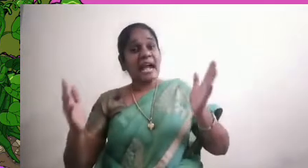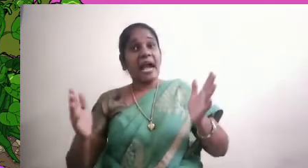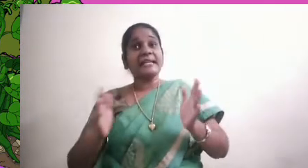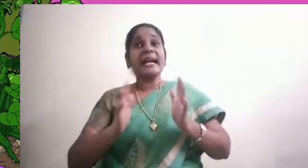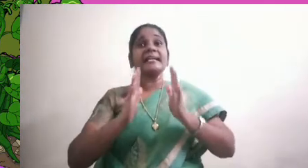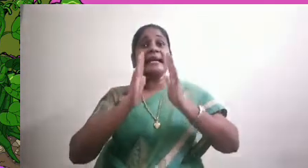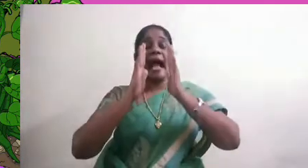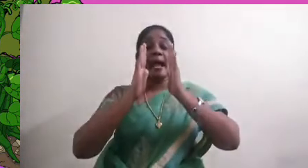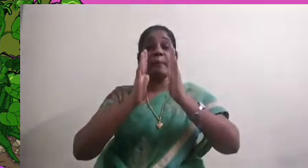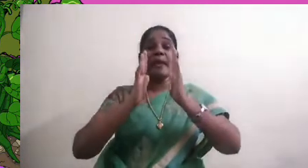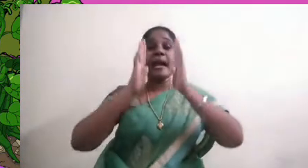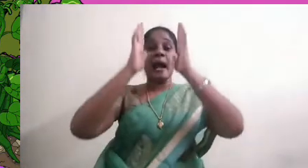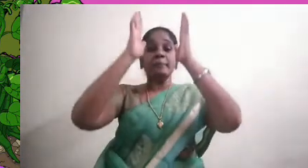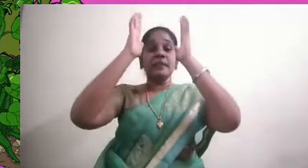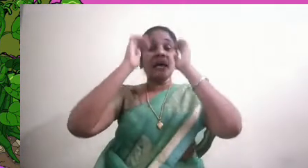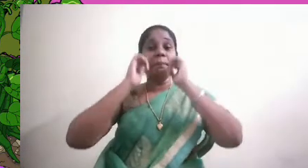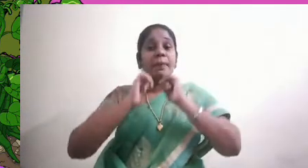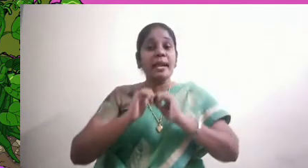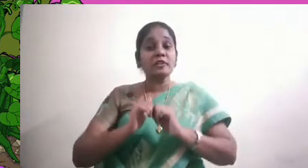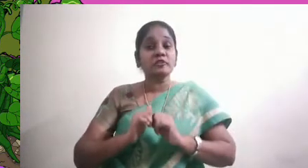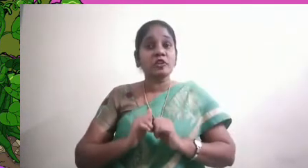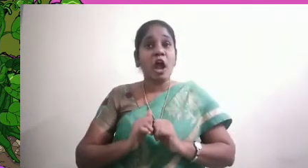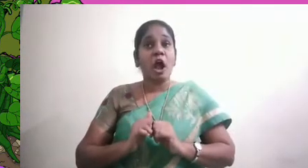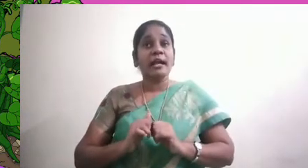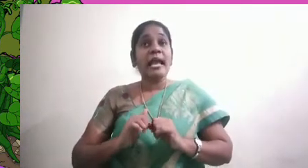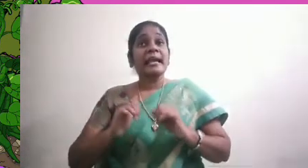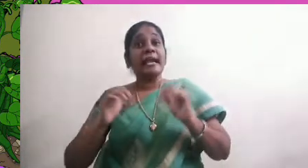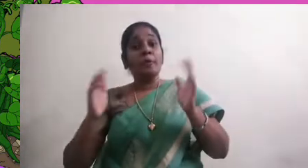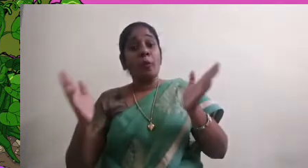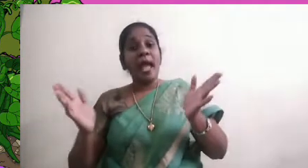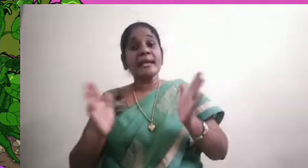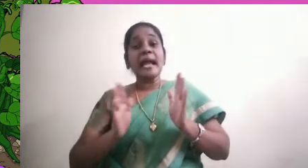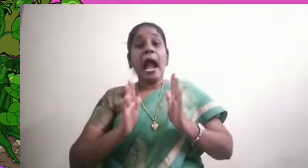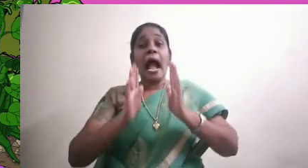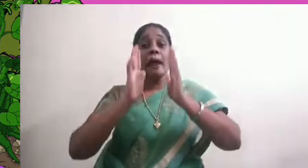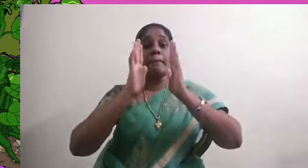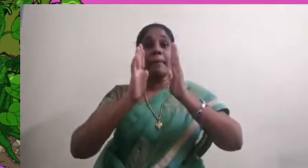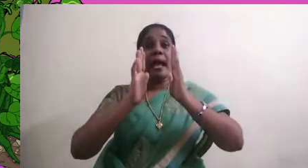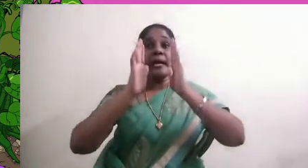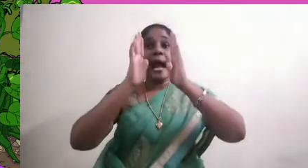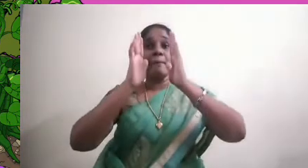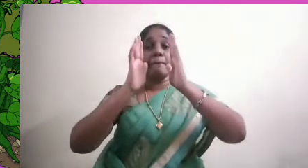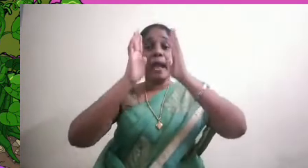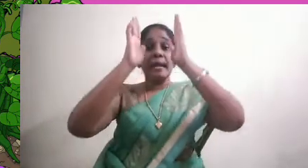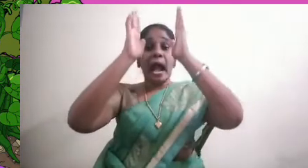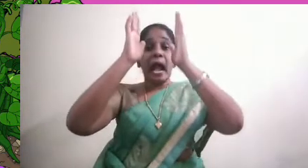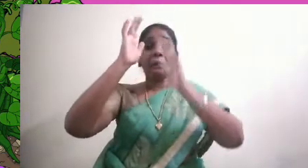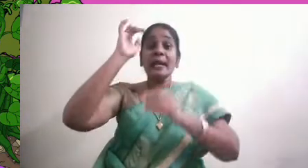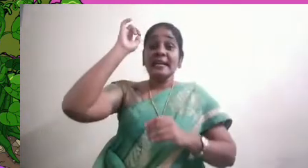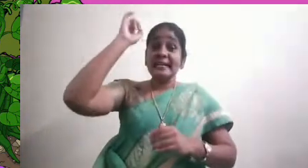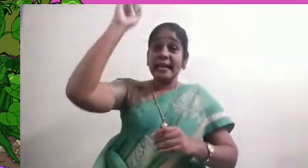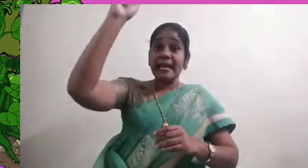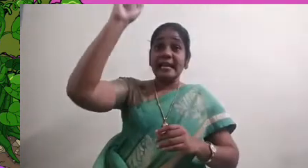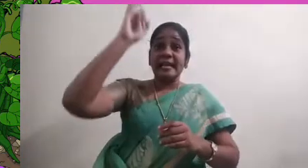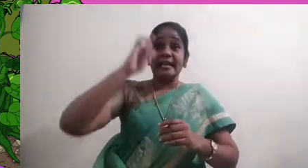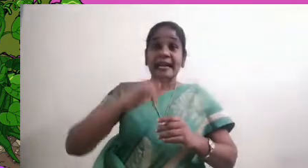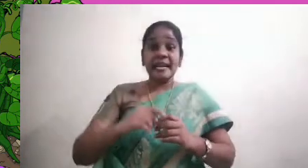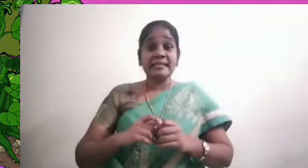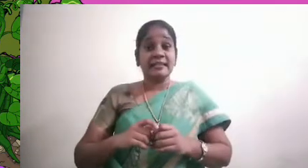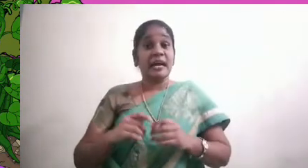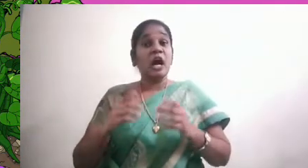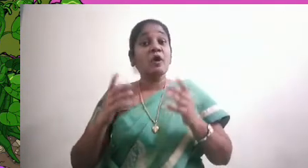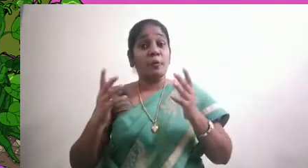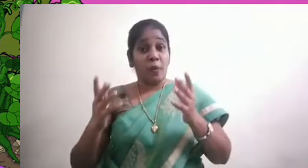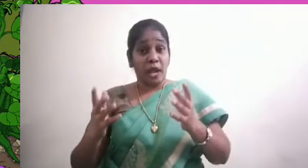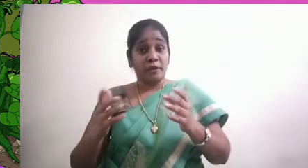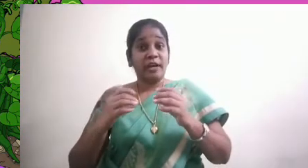He started climbing up the beanstalk. He went up and up and up till he